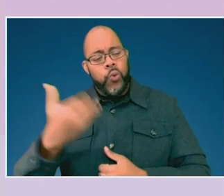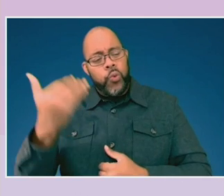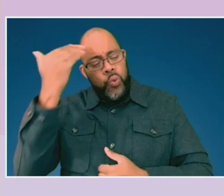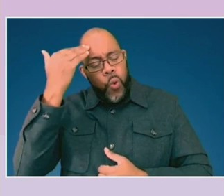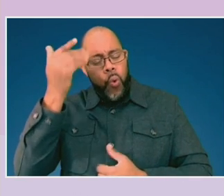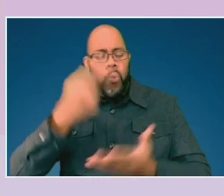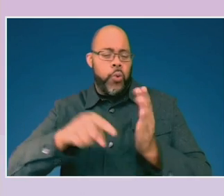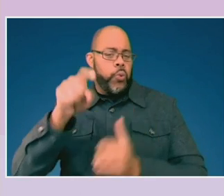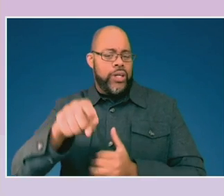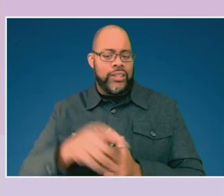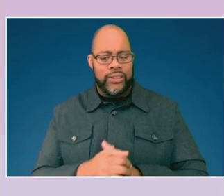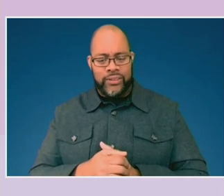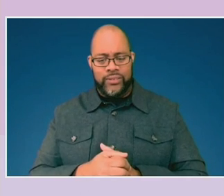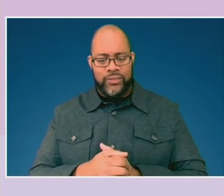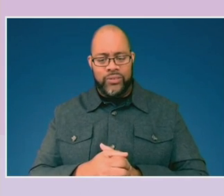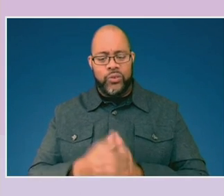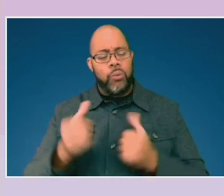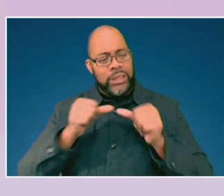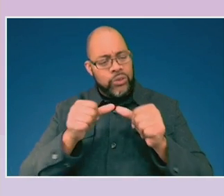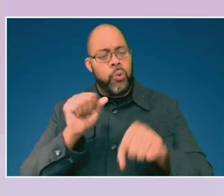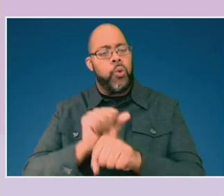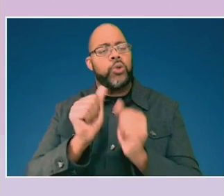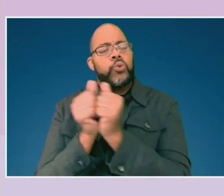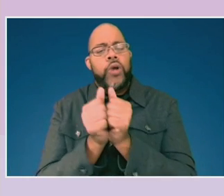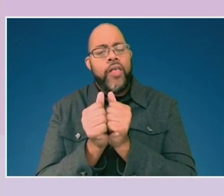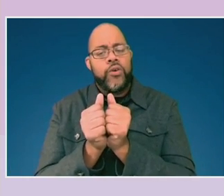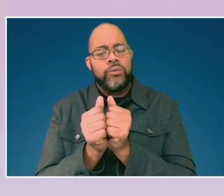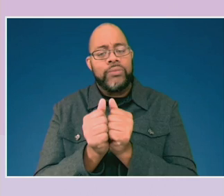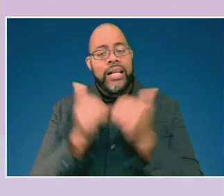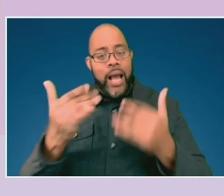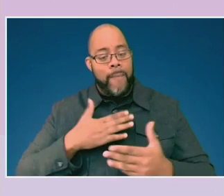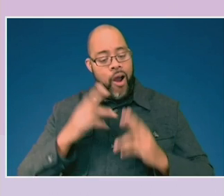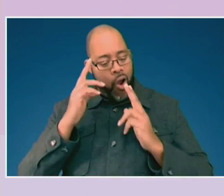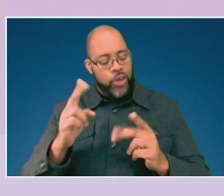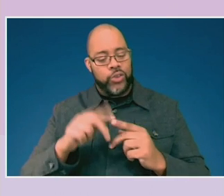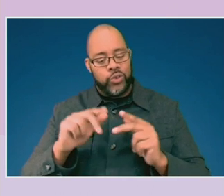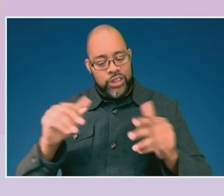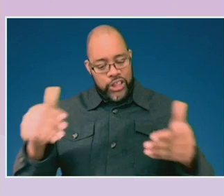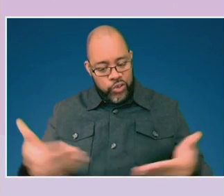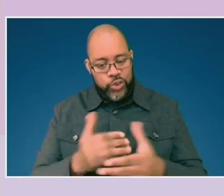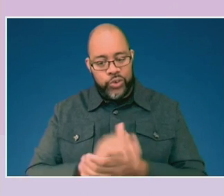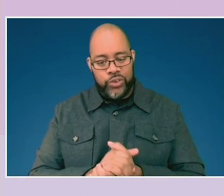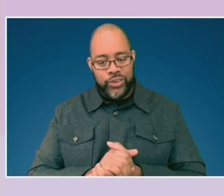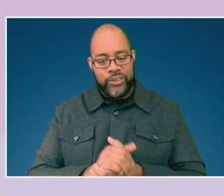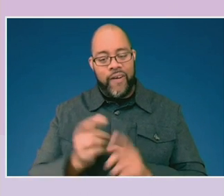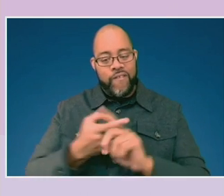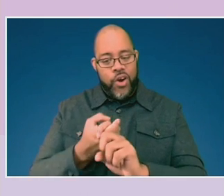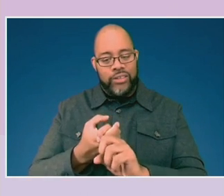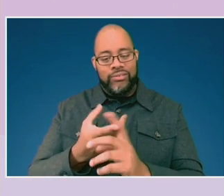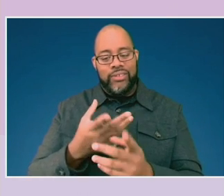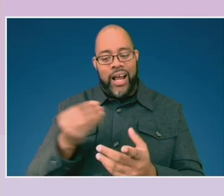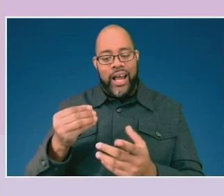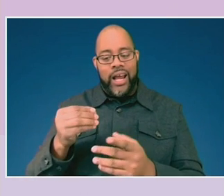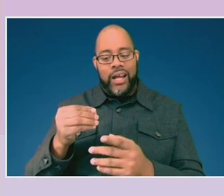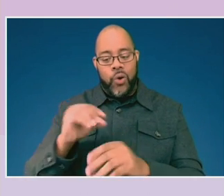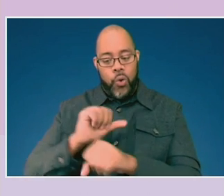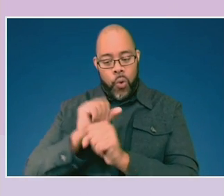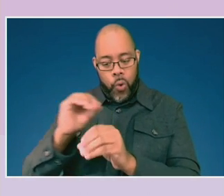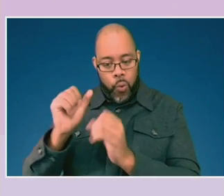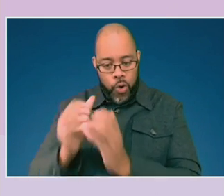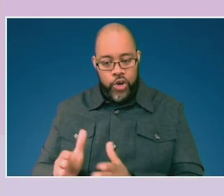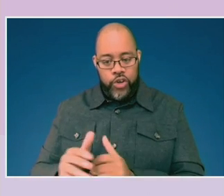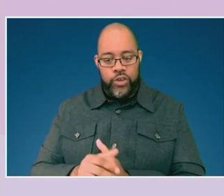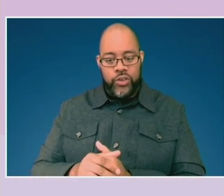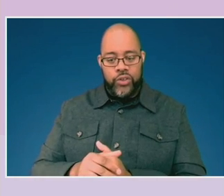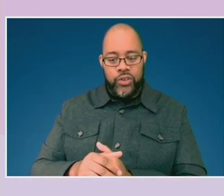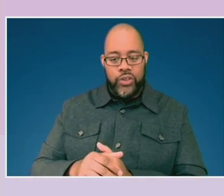need. So let's continue to work together. And it's now my great honor to introduce a friend and cabinet colleague, Secretary Becerra.